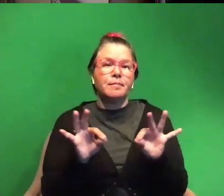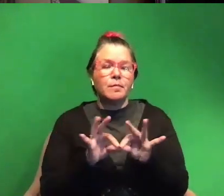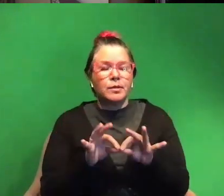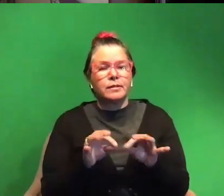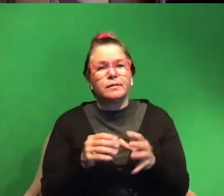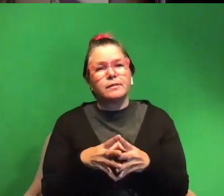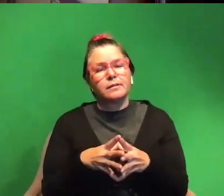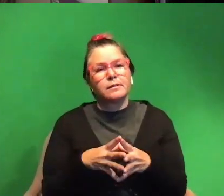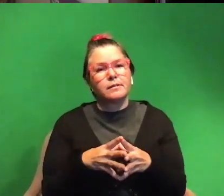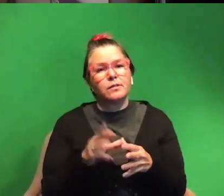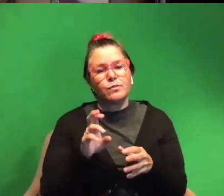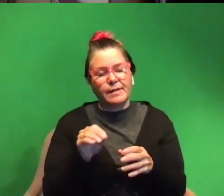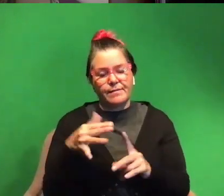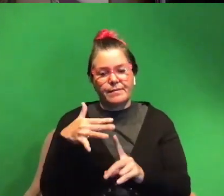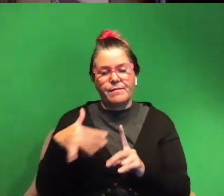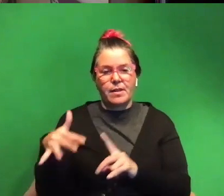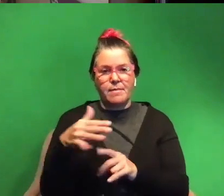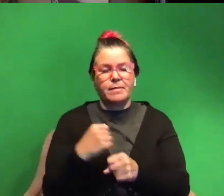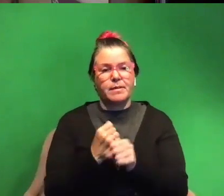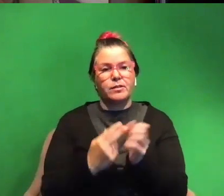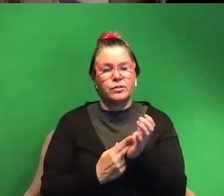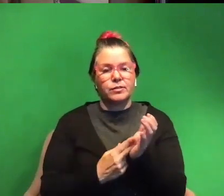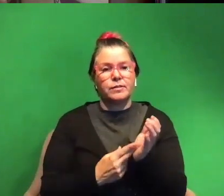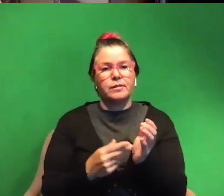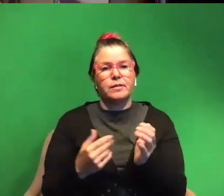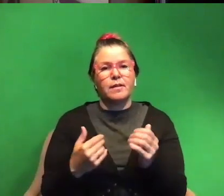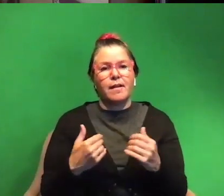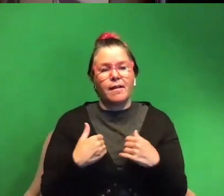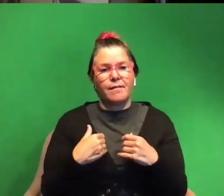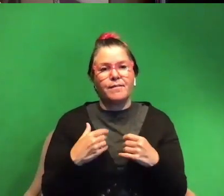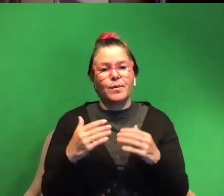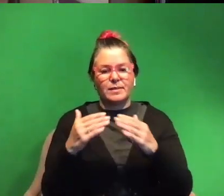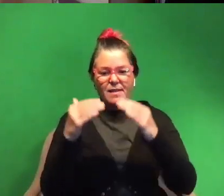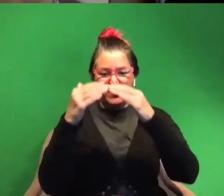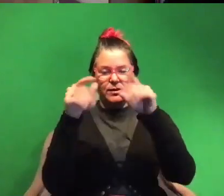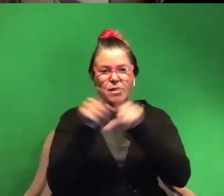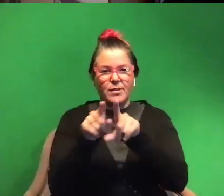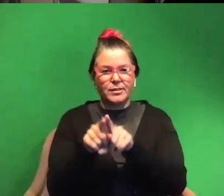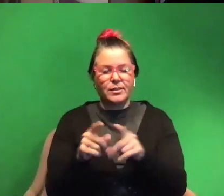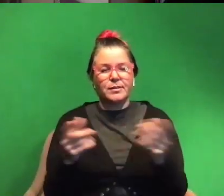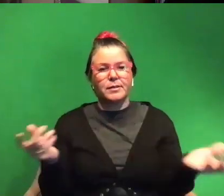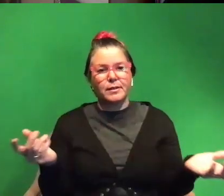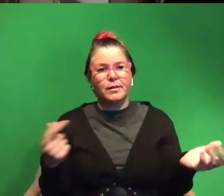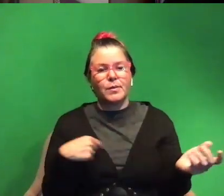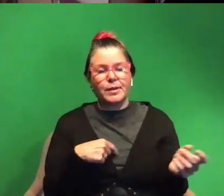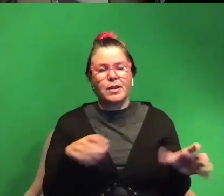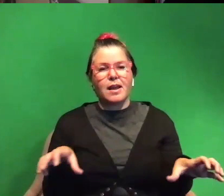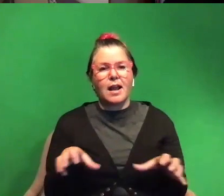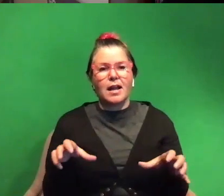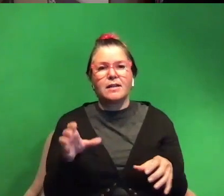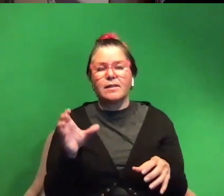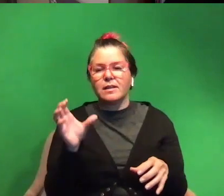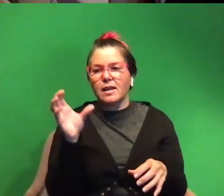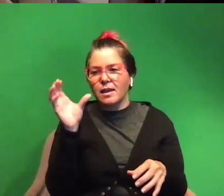in reef environments to make sure that you have those levels as well. So if we are actively hunting sharks,